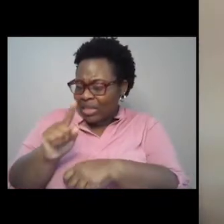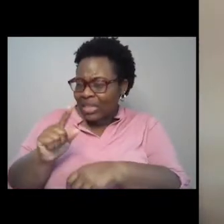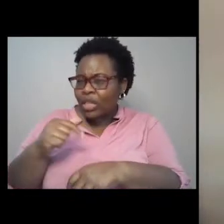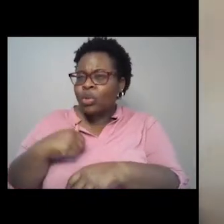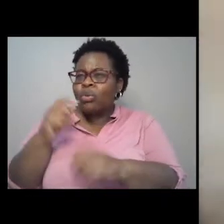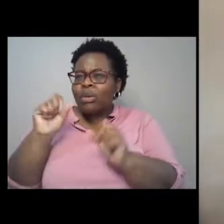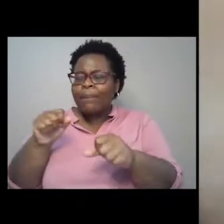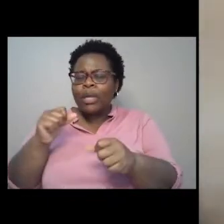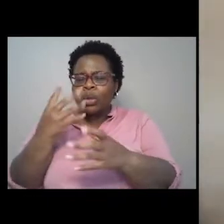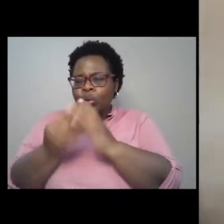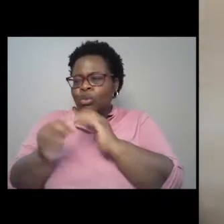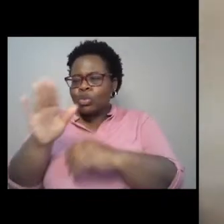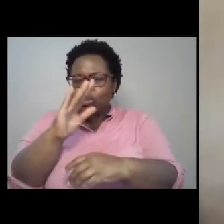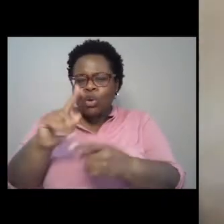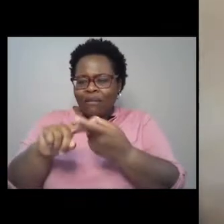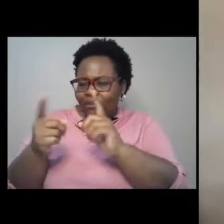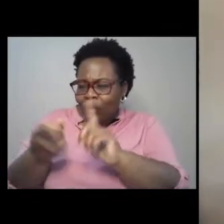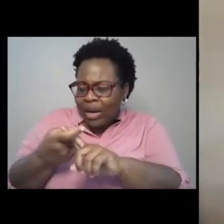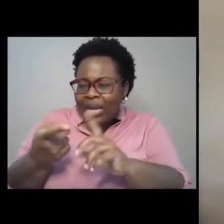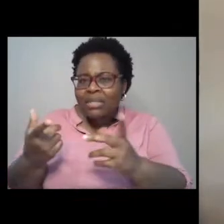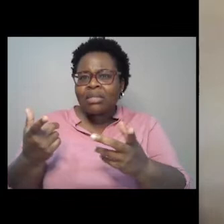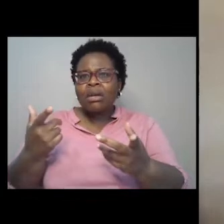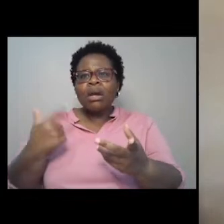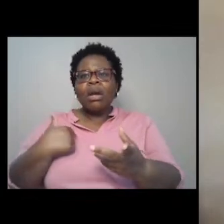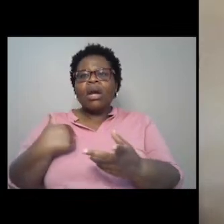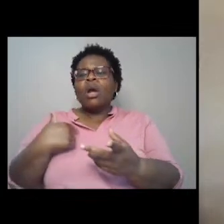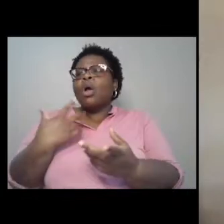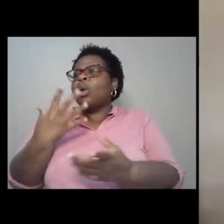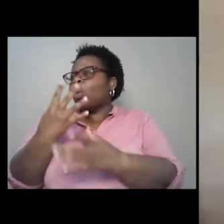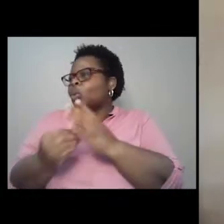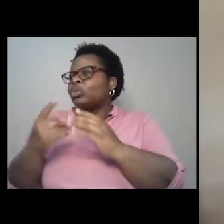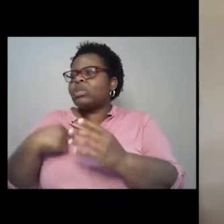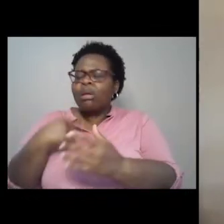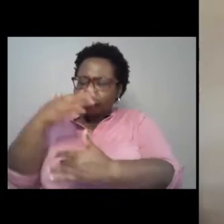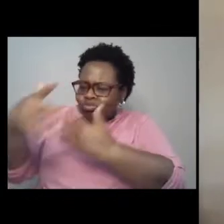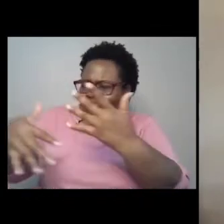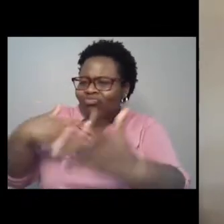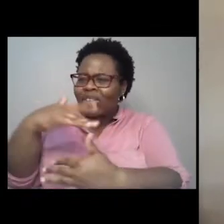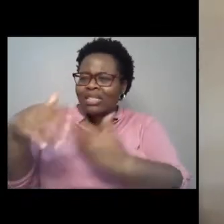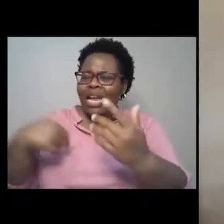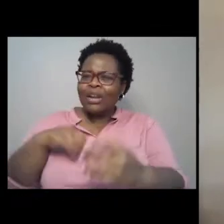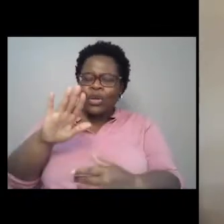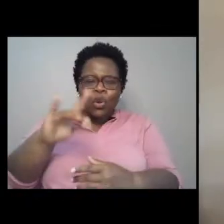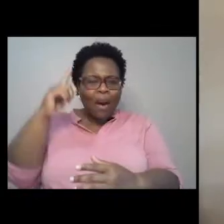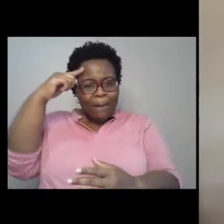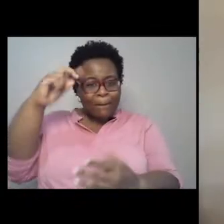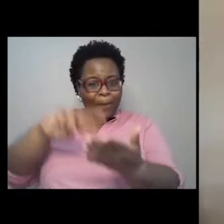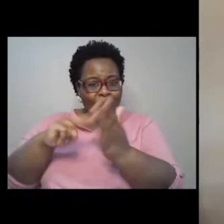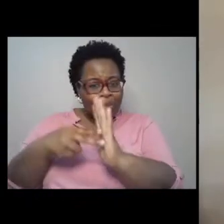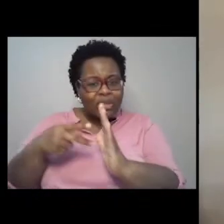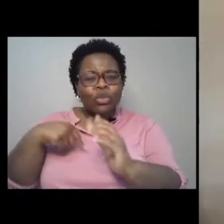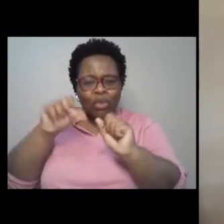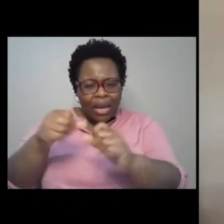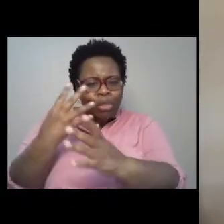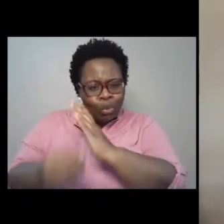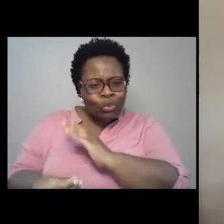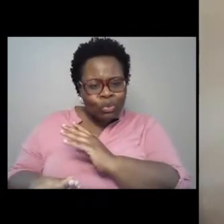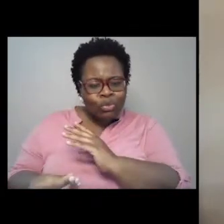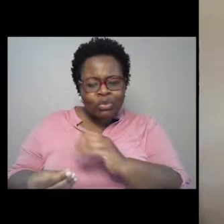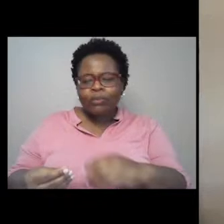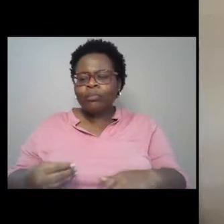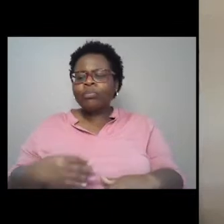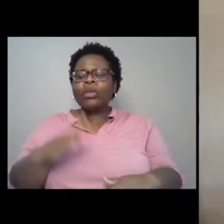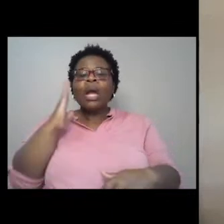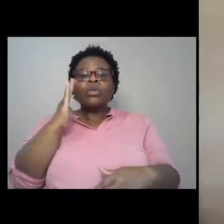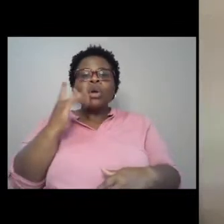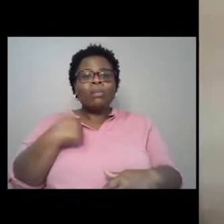Um, you're losing the habits, the camaraderie, and that sense of purpose. And I think that's really difficult. And I know